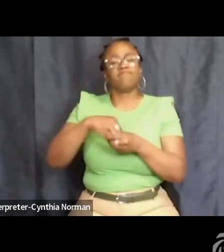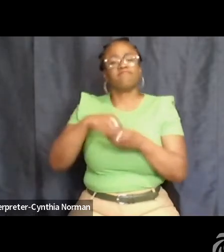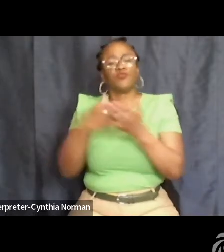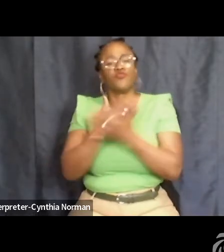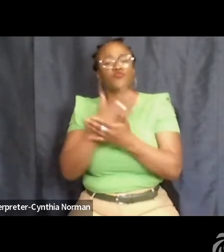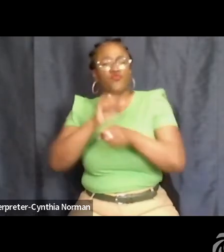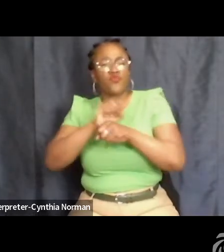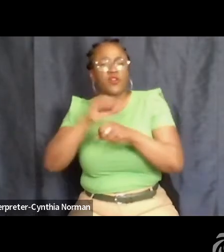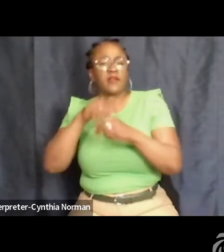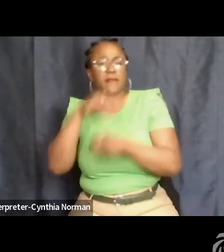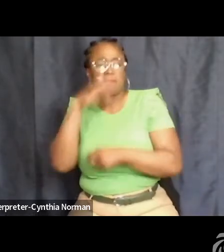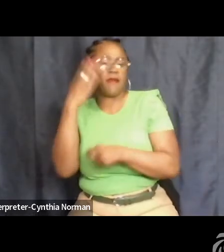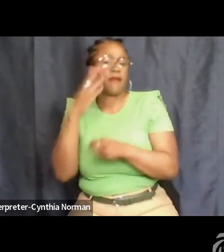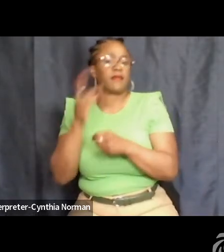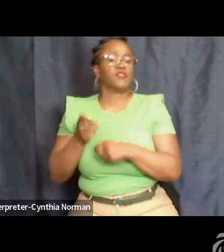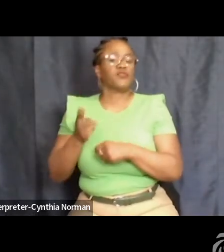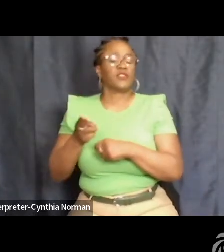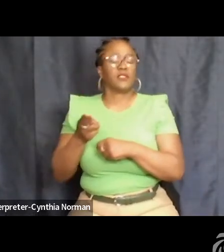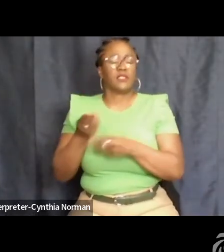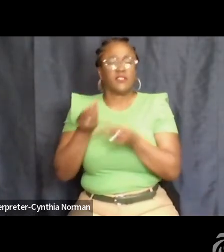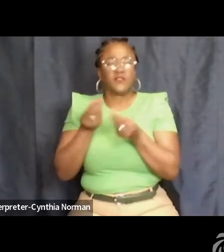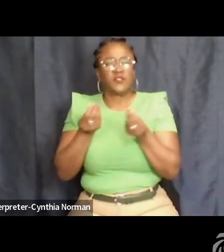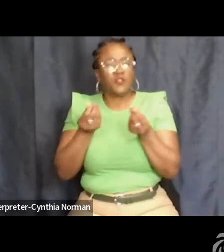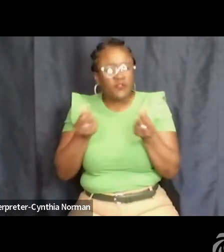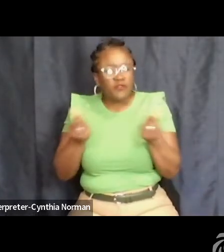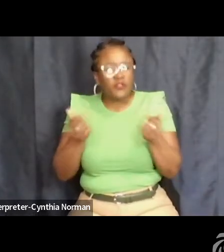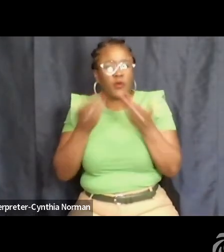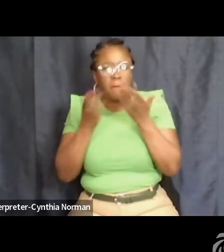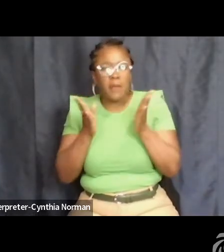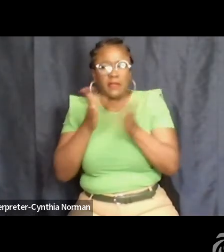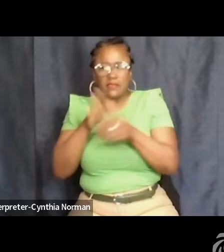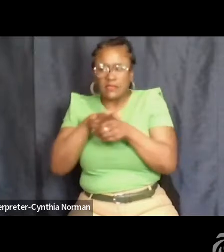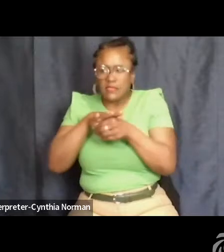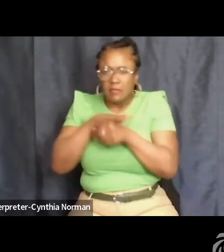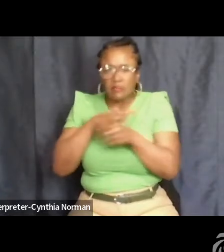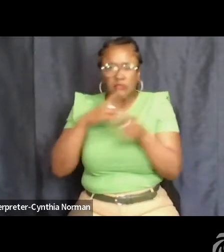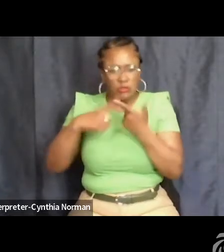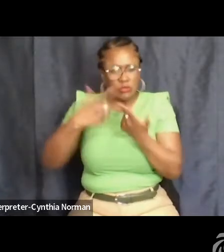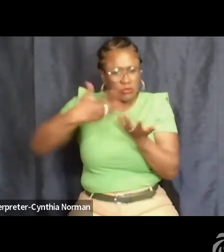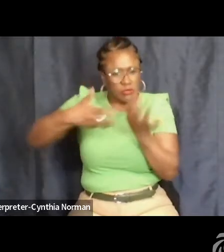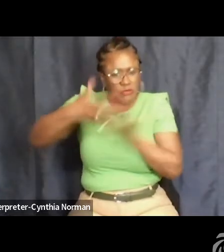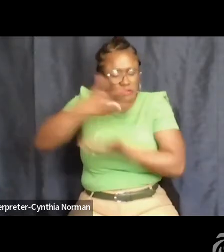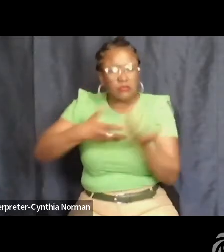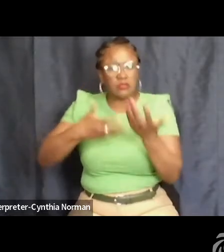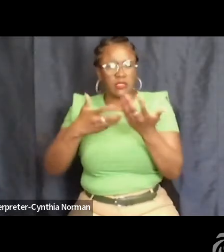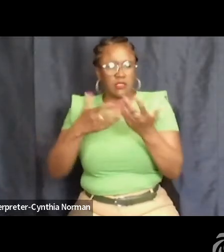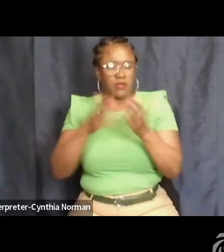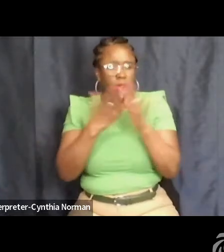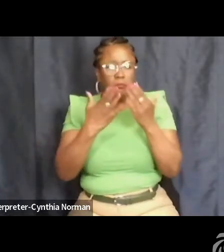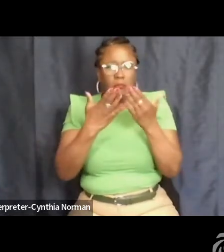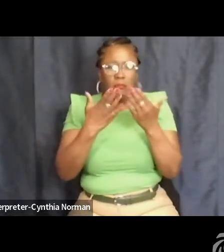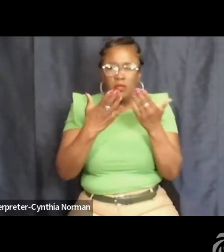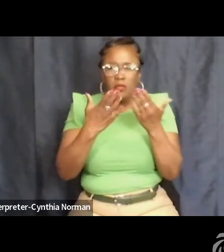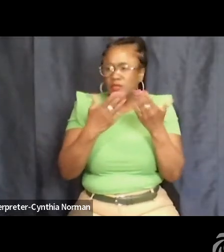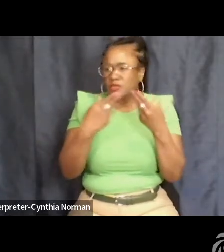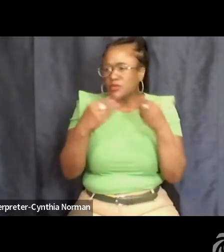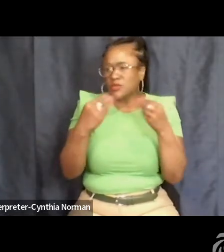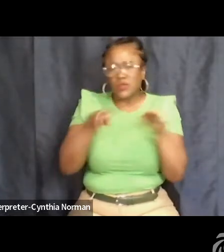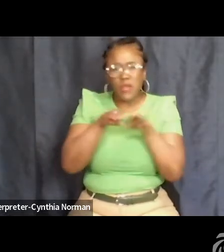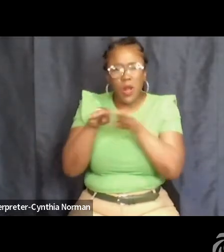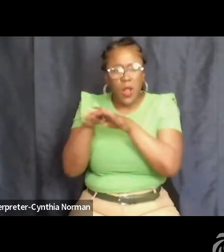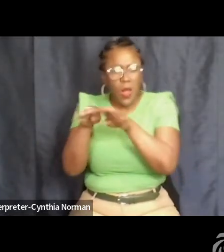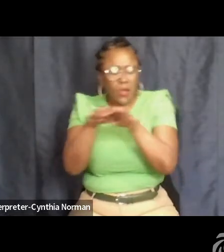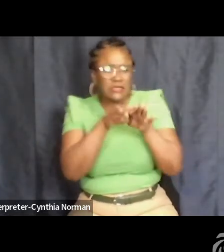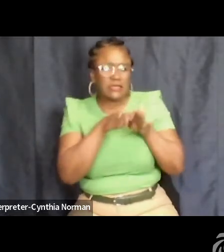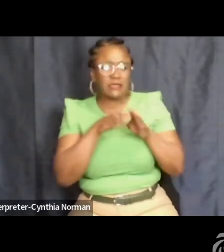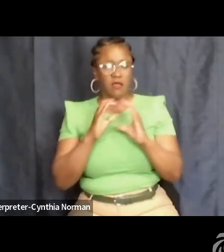history. With fewer and fewer public spaces to engage, with bookstores closing, Conversations in Black